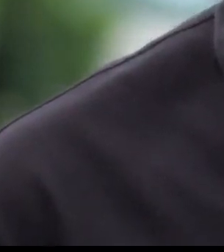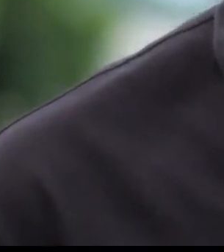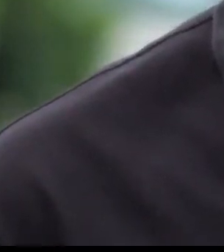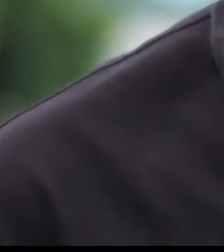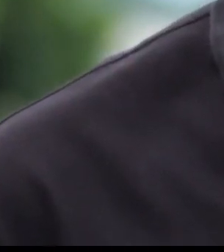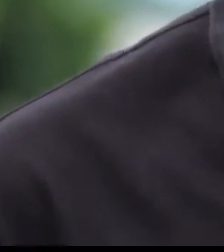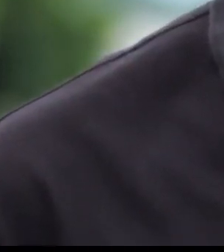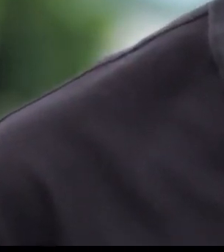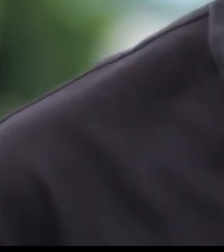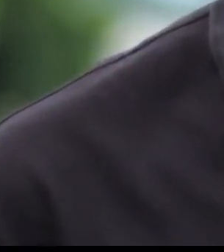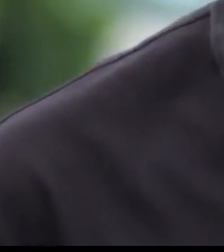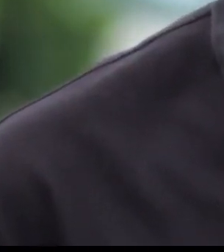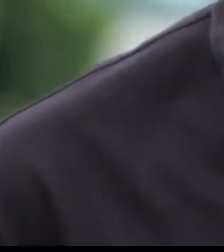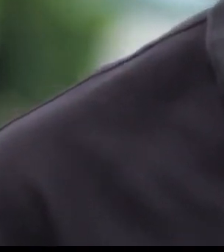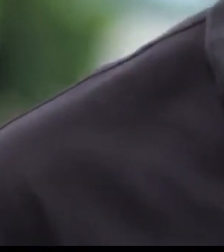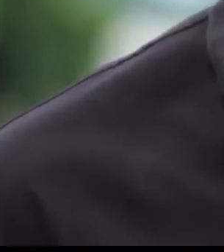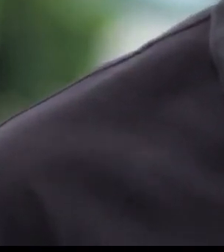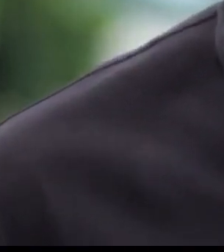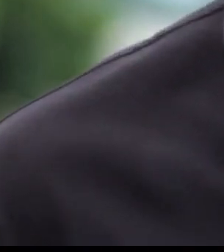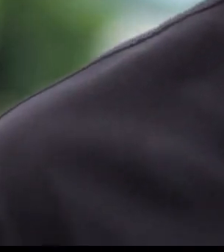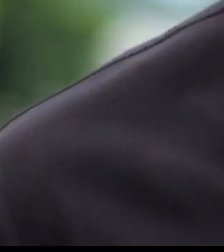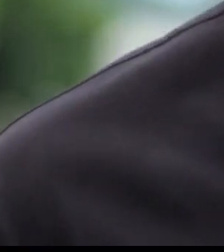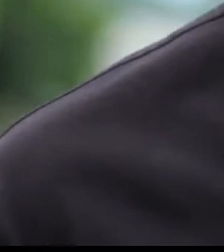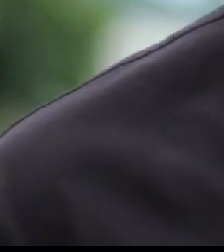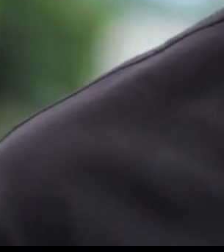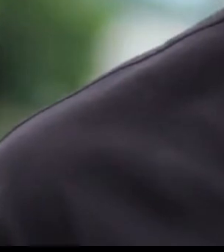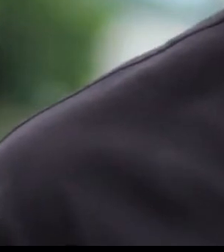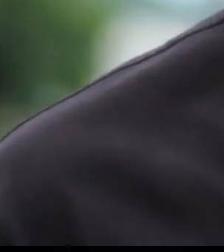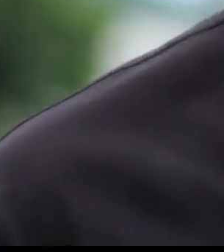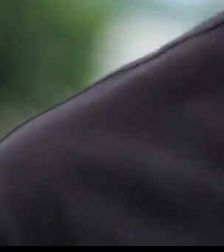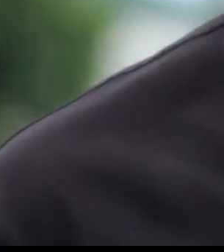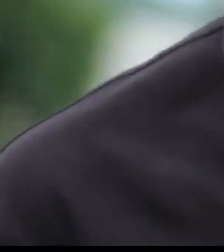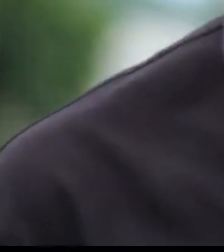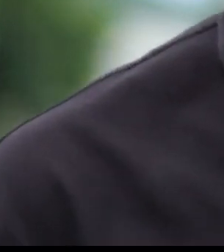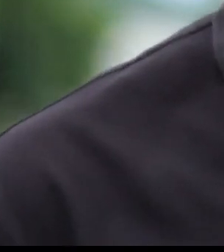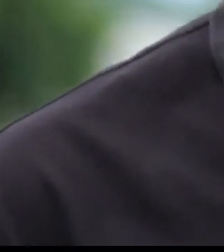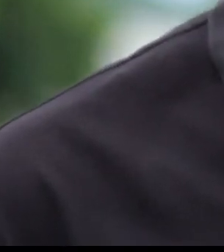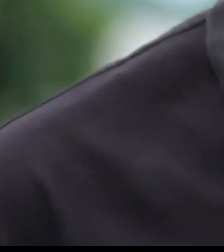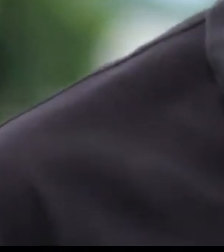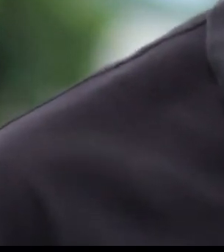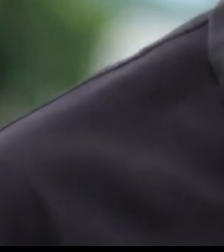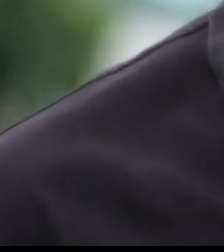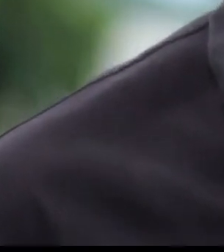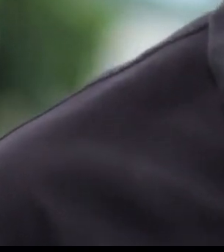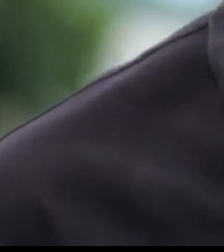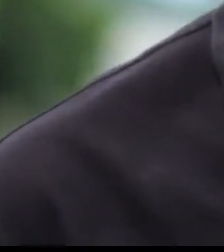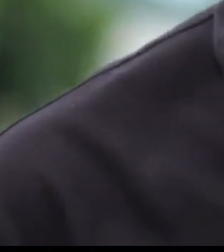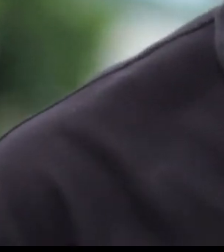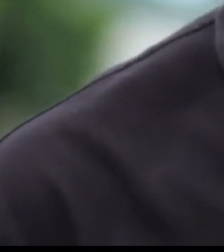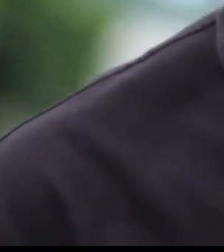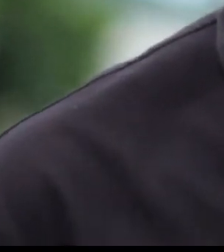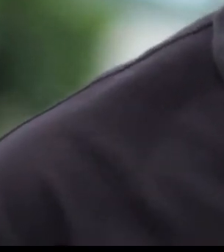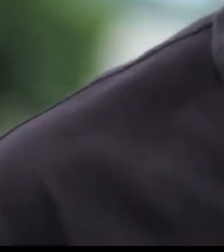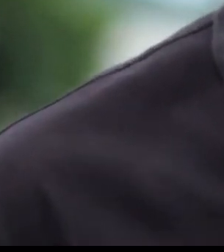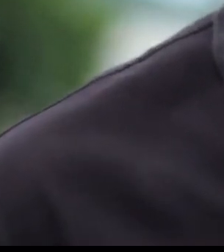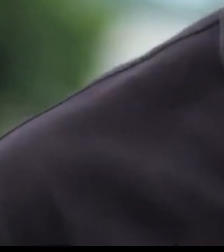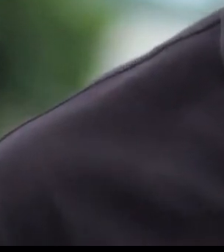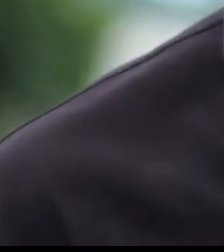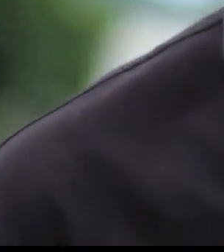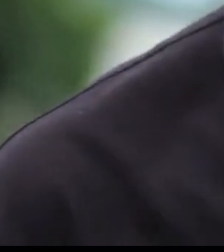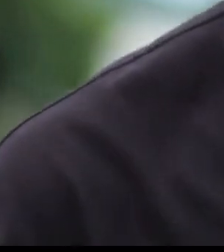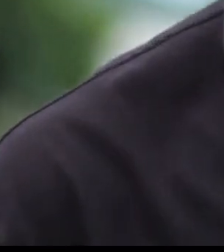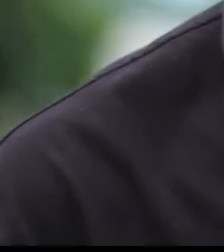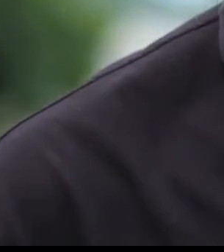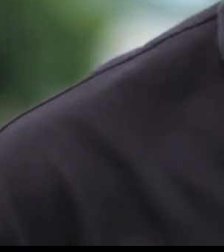2001. The exception with of course, our anniversary, 40th anniversary celebration is it's a very